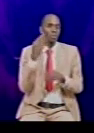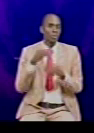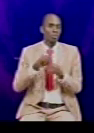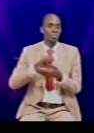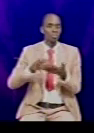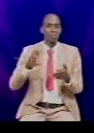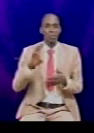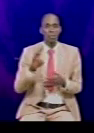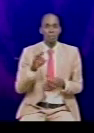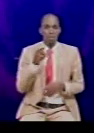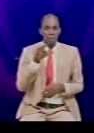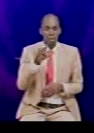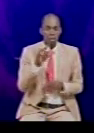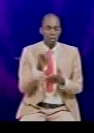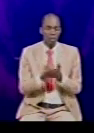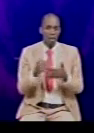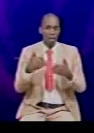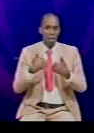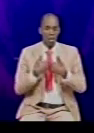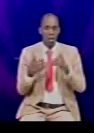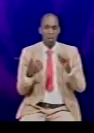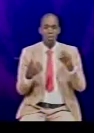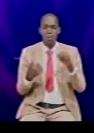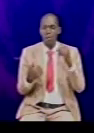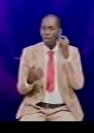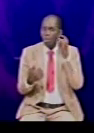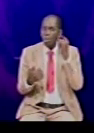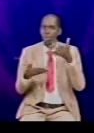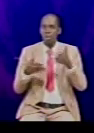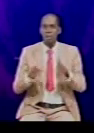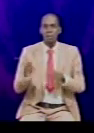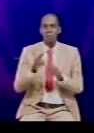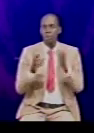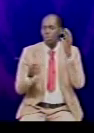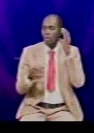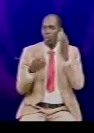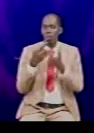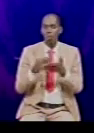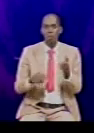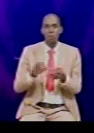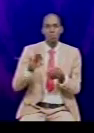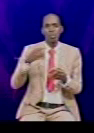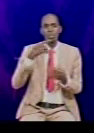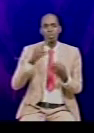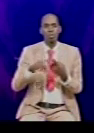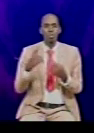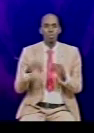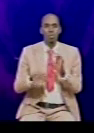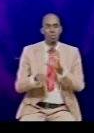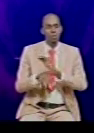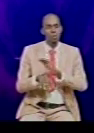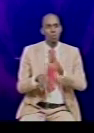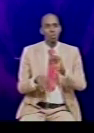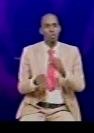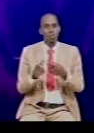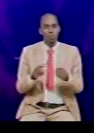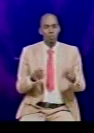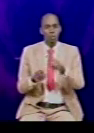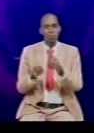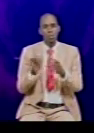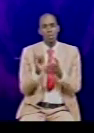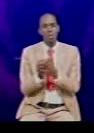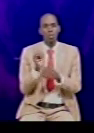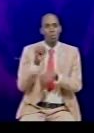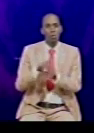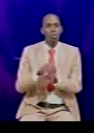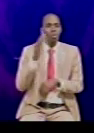He that hath an ear, let him hear what the Spirit saith unto the churches. To him that overcometh